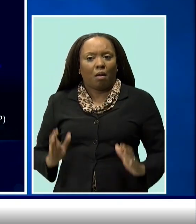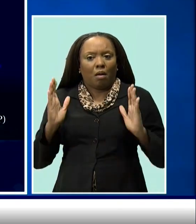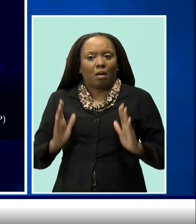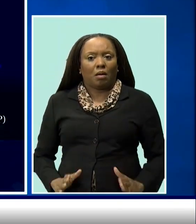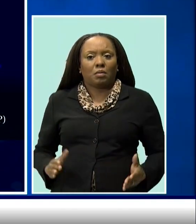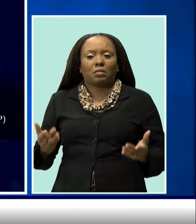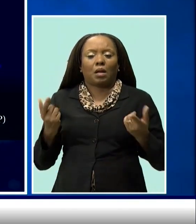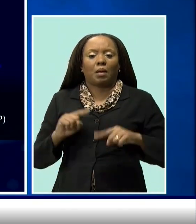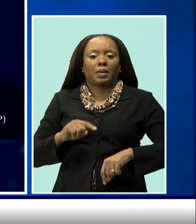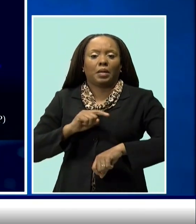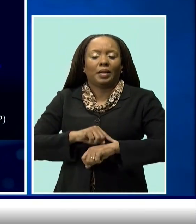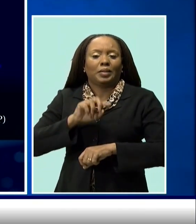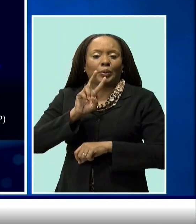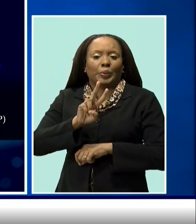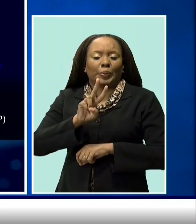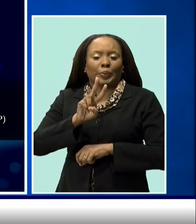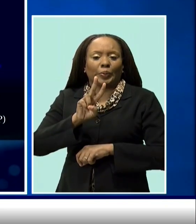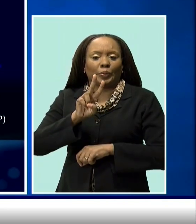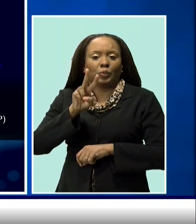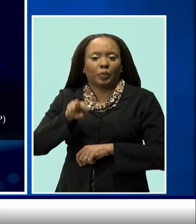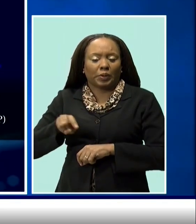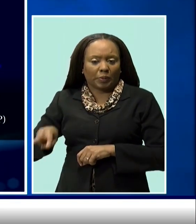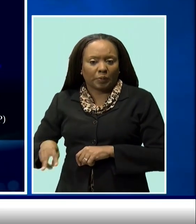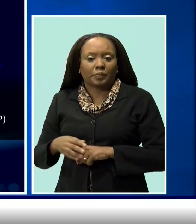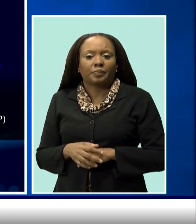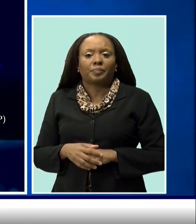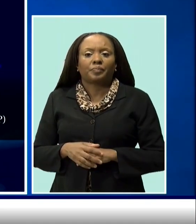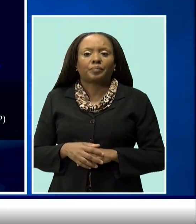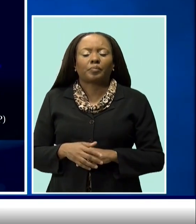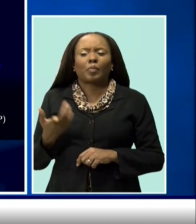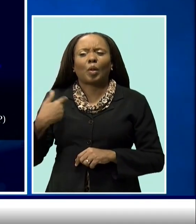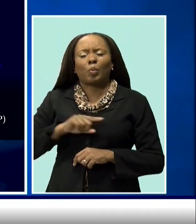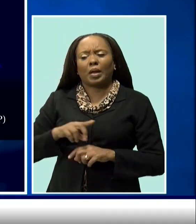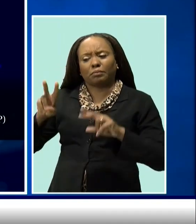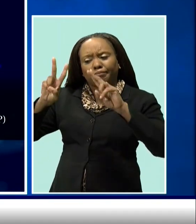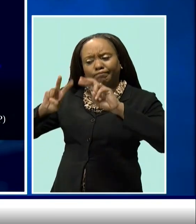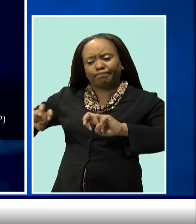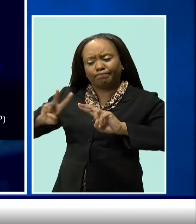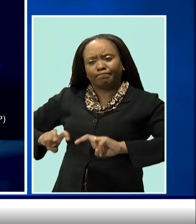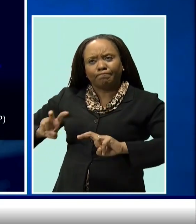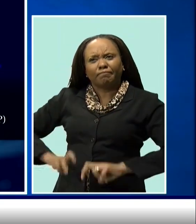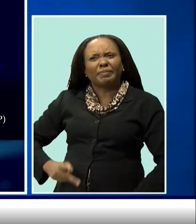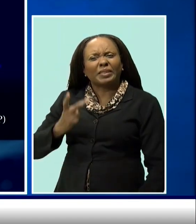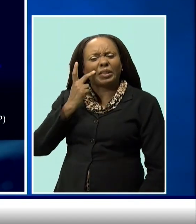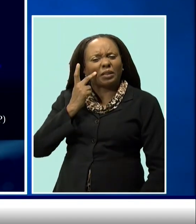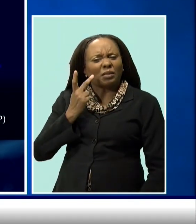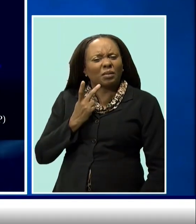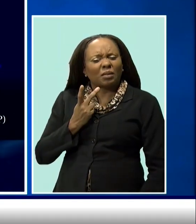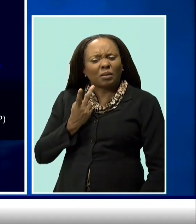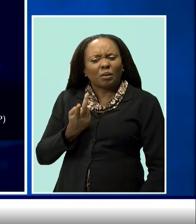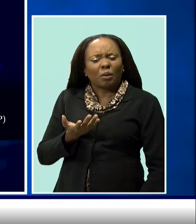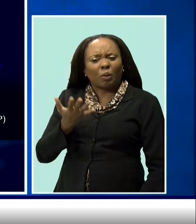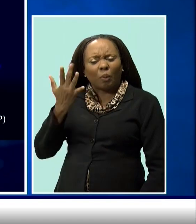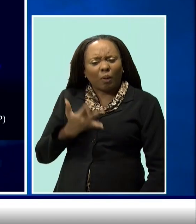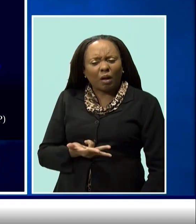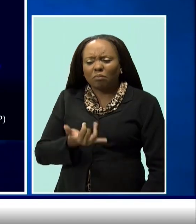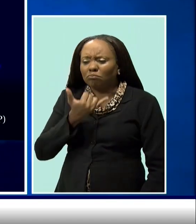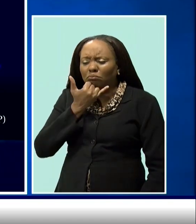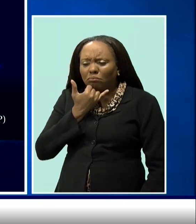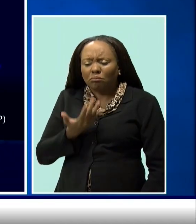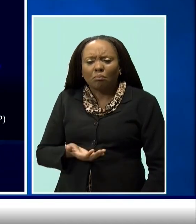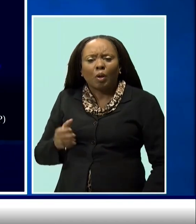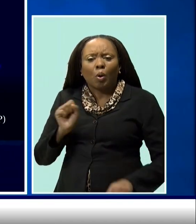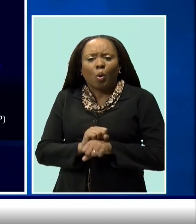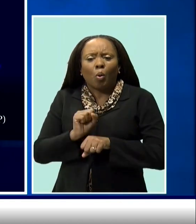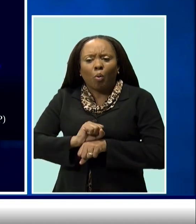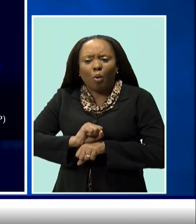at 2:22 p.m. Our teams commenced their investigation immediately into the cause of the fault, and crews worked well into the